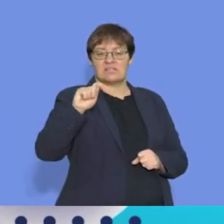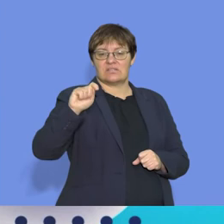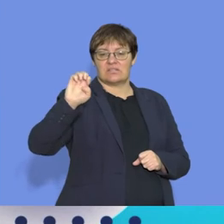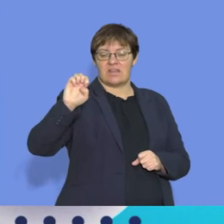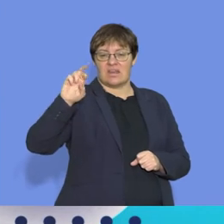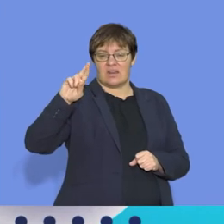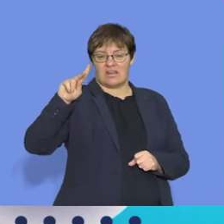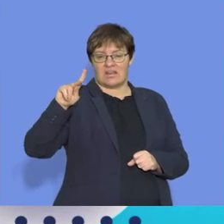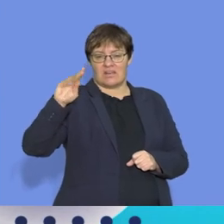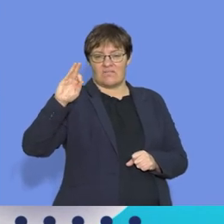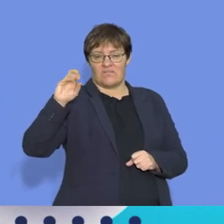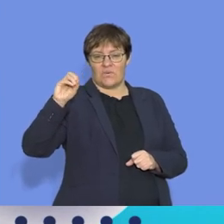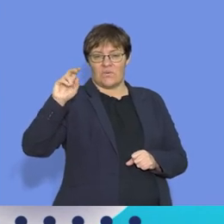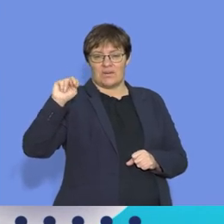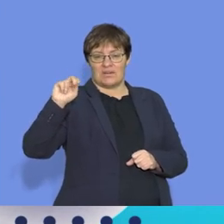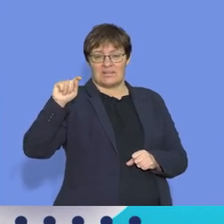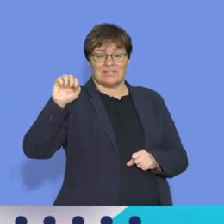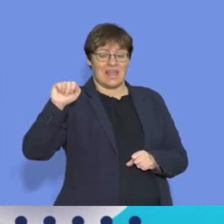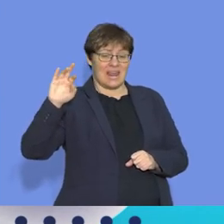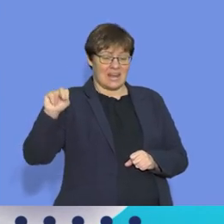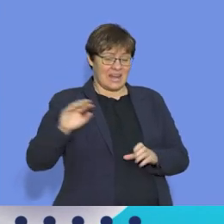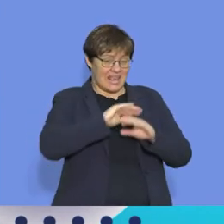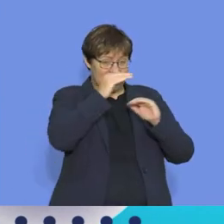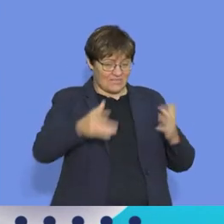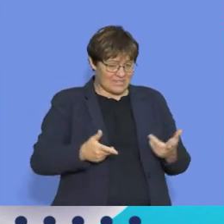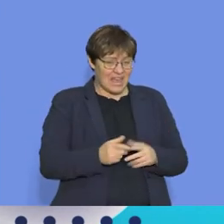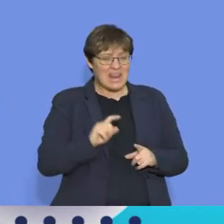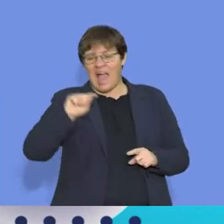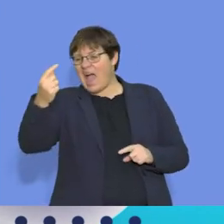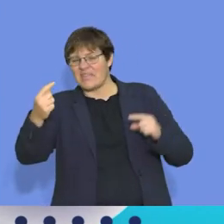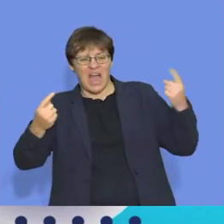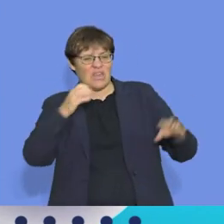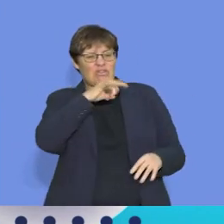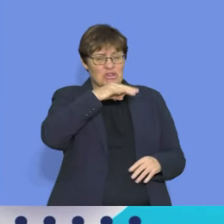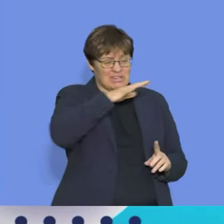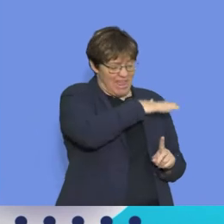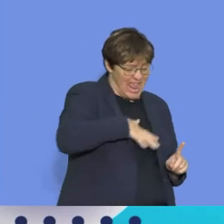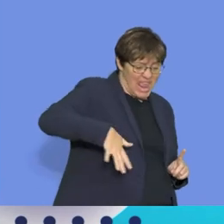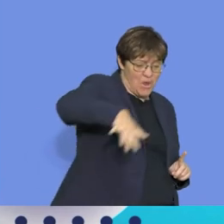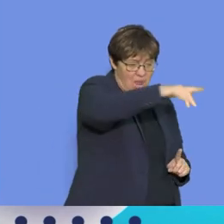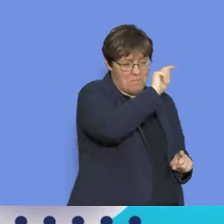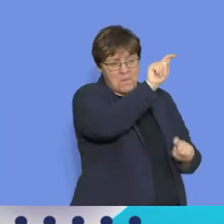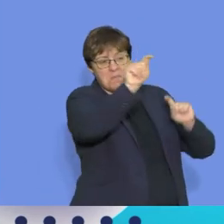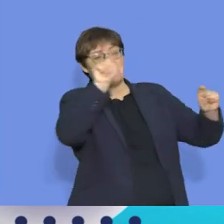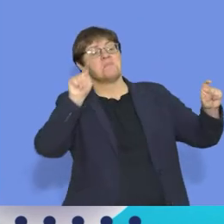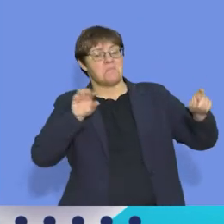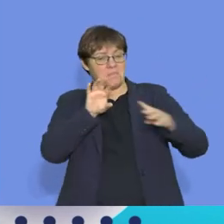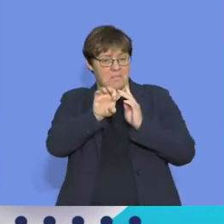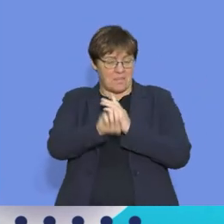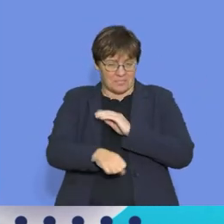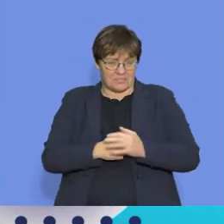Caves, where a lot of early human remains have been found, and in 13 other caves in that particular